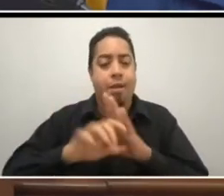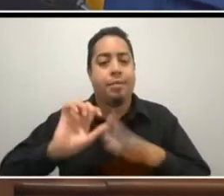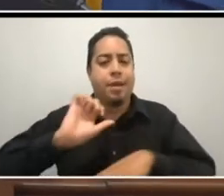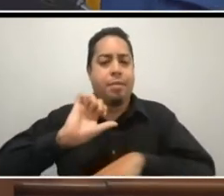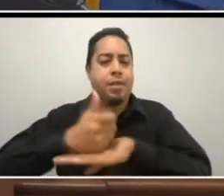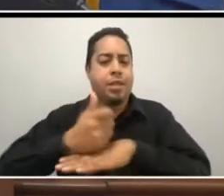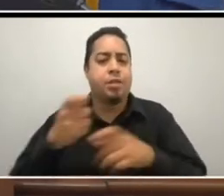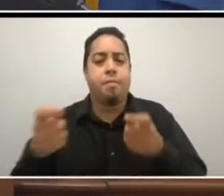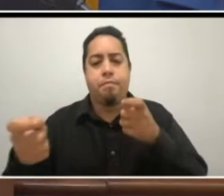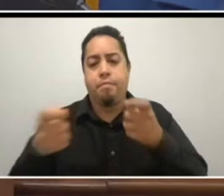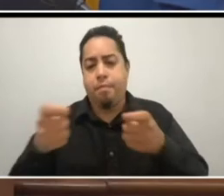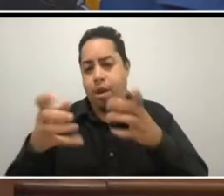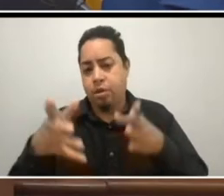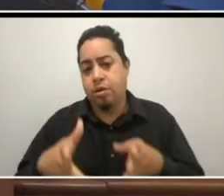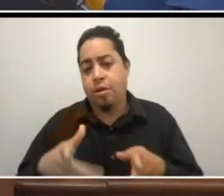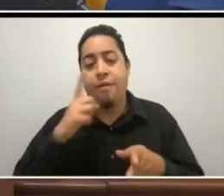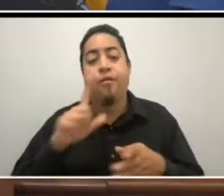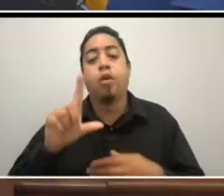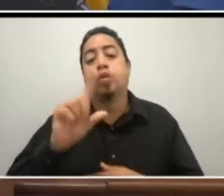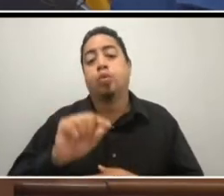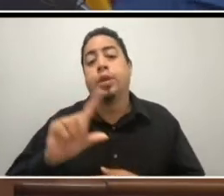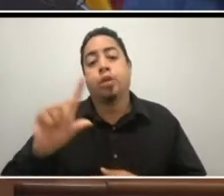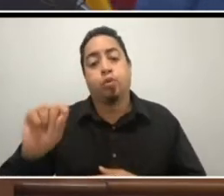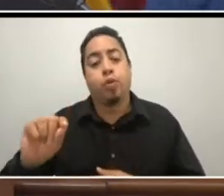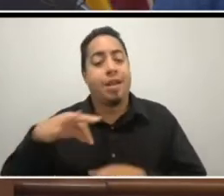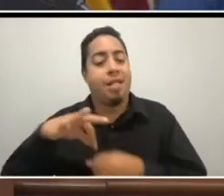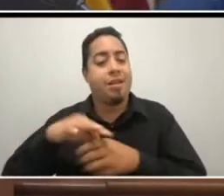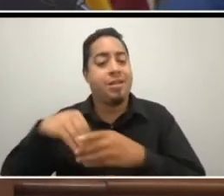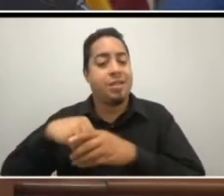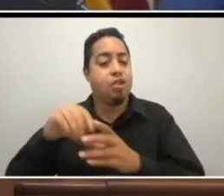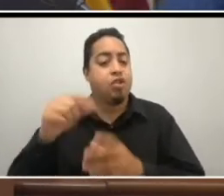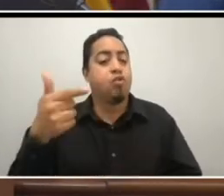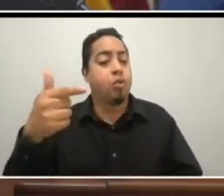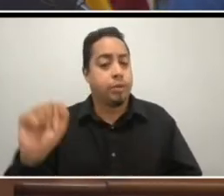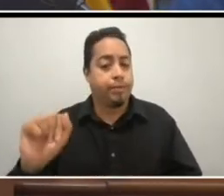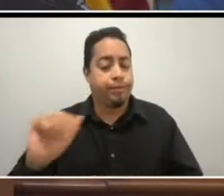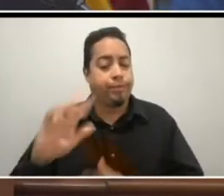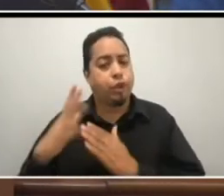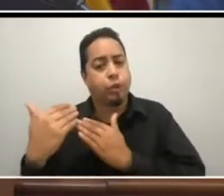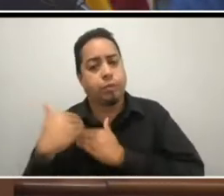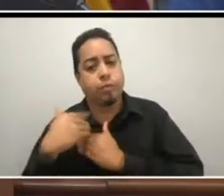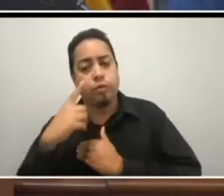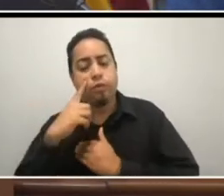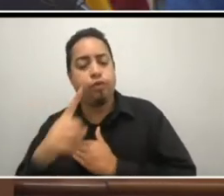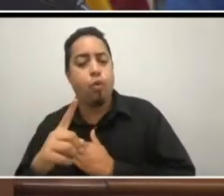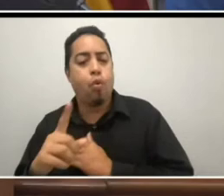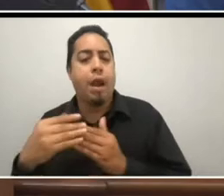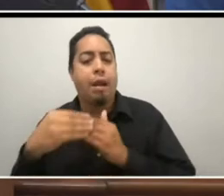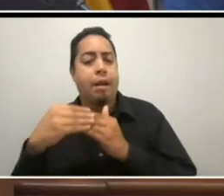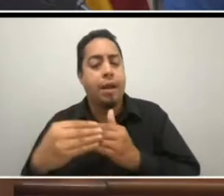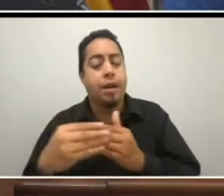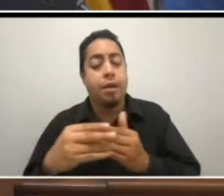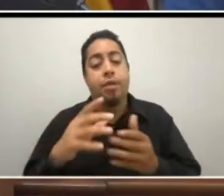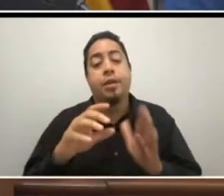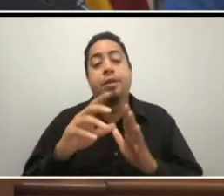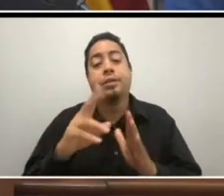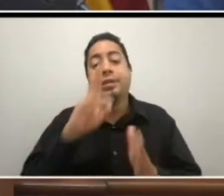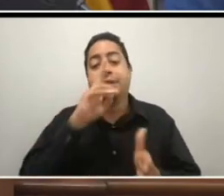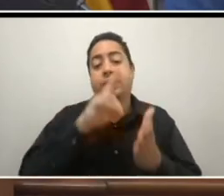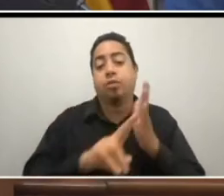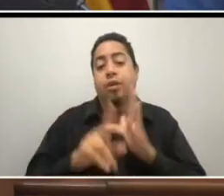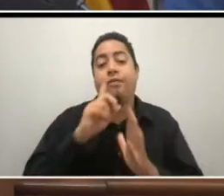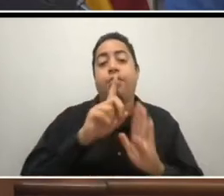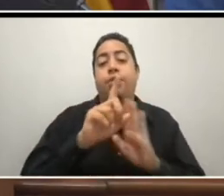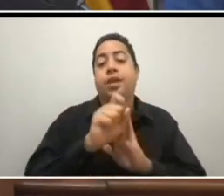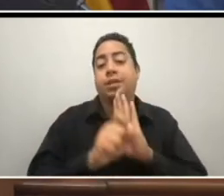manager for the 2020 election in Georgia, responsible for leading the Secretary of State's response to the